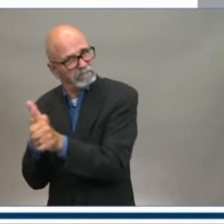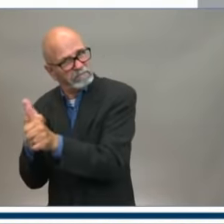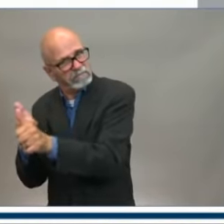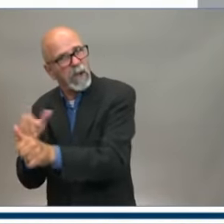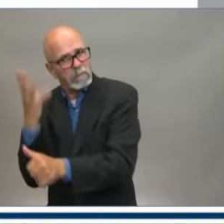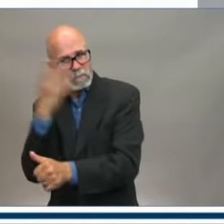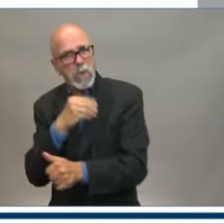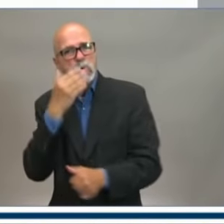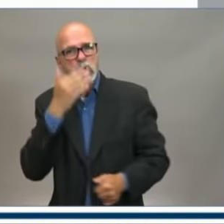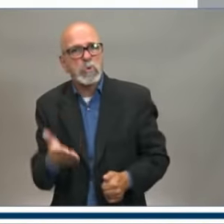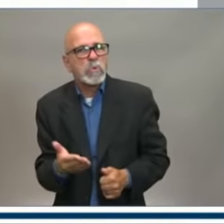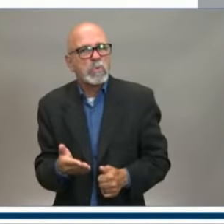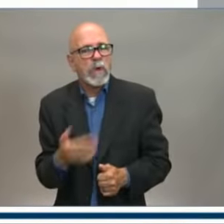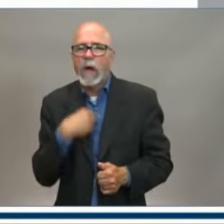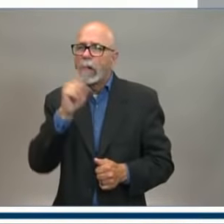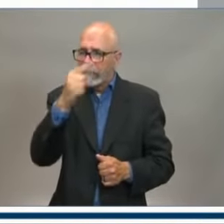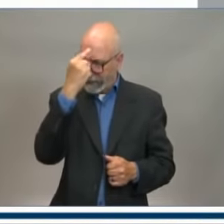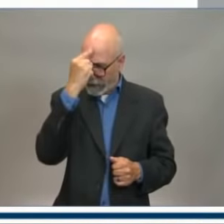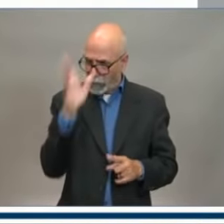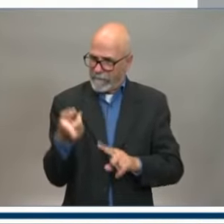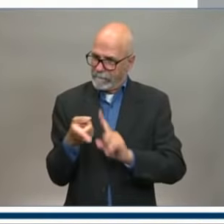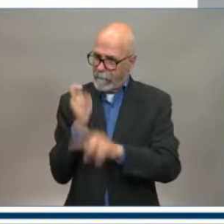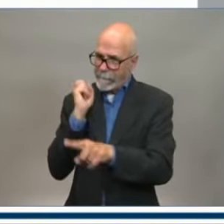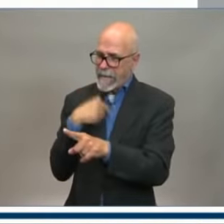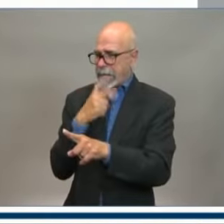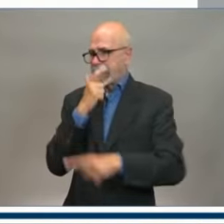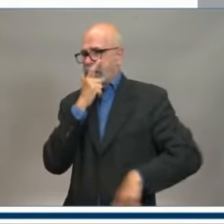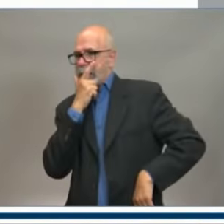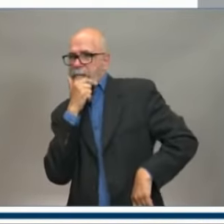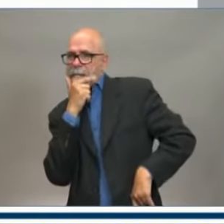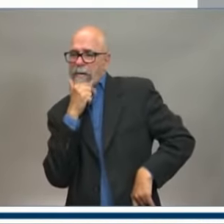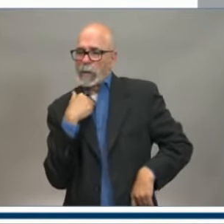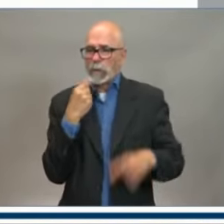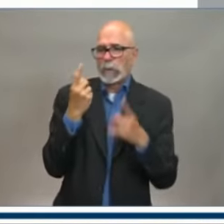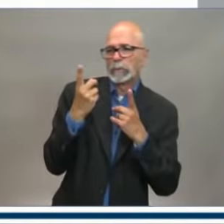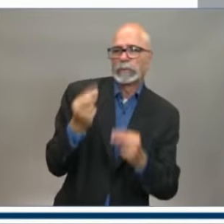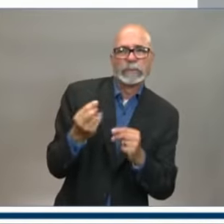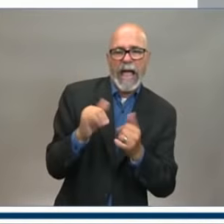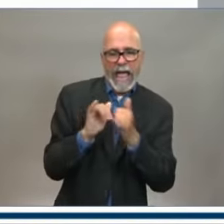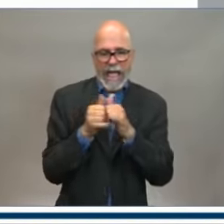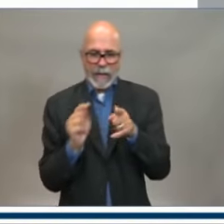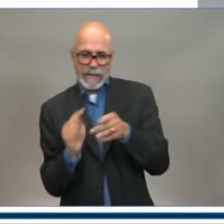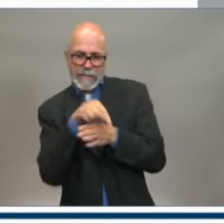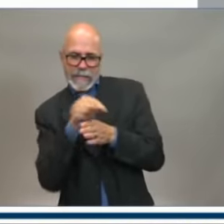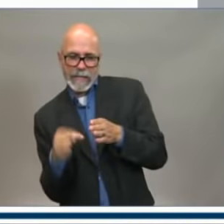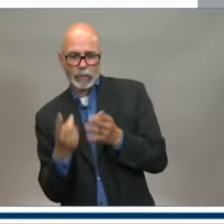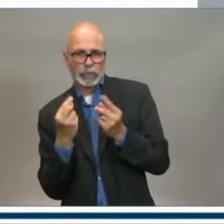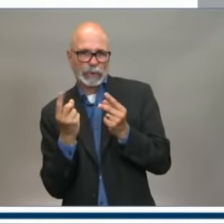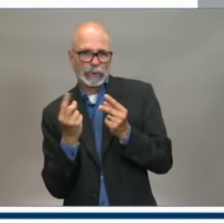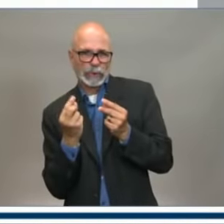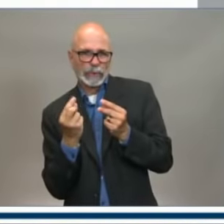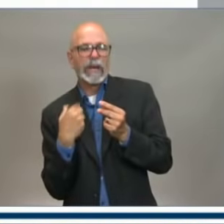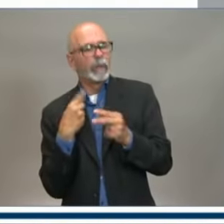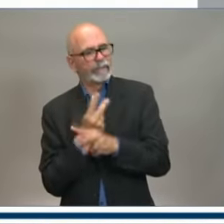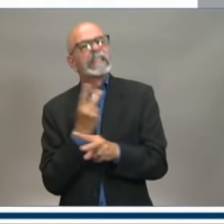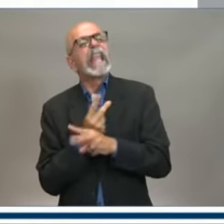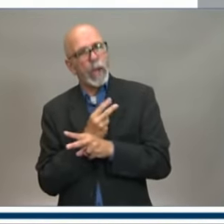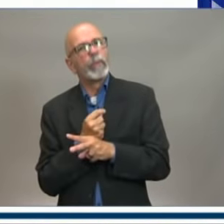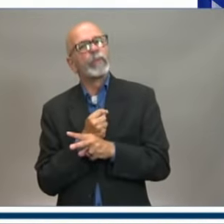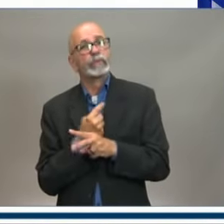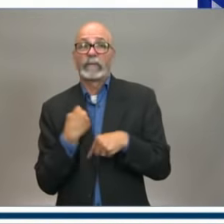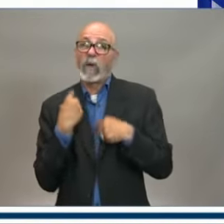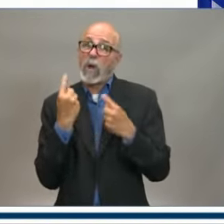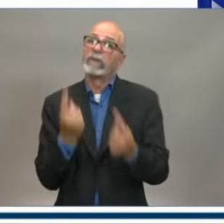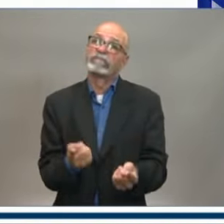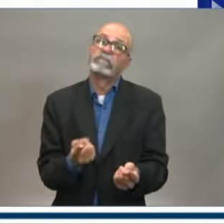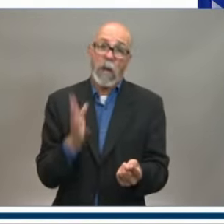we need to do around our borders. But I think what we have in place has clearly shown that it's worked. Bill, I think the two cases